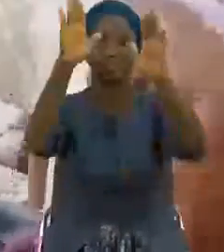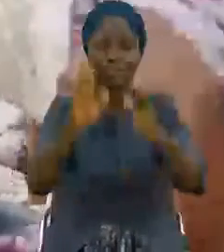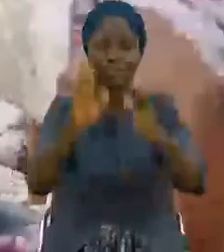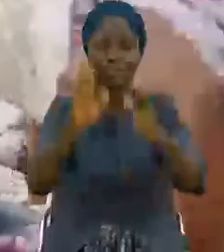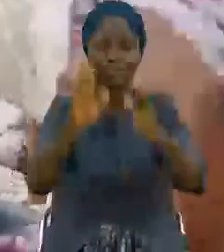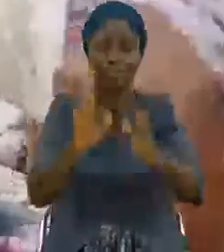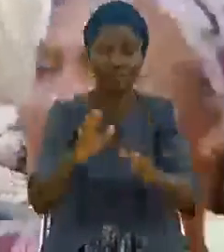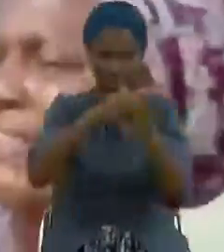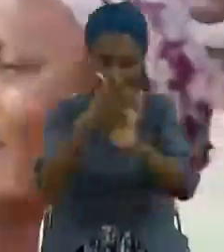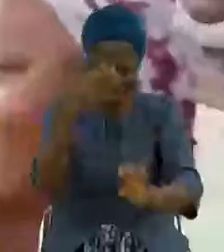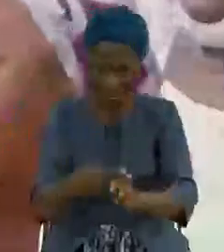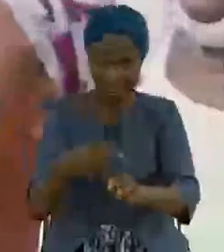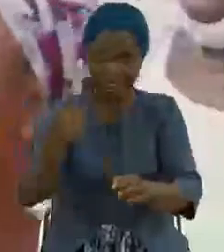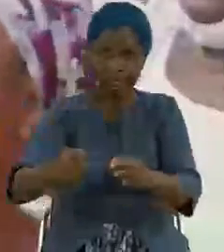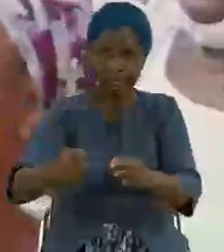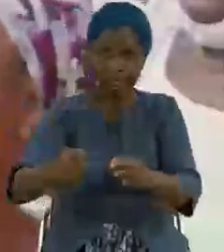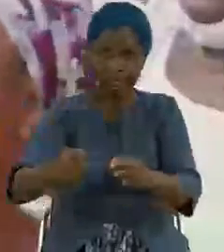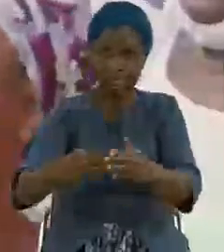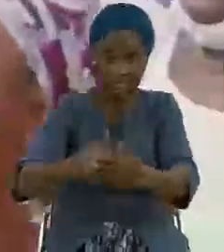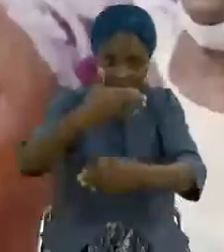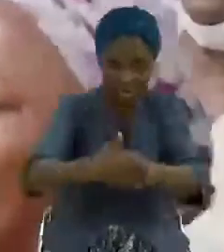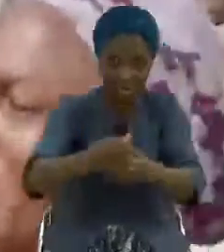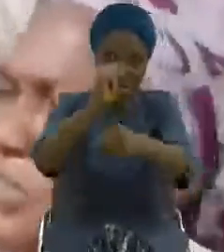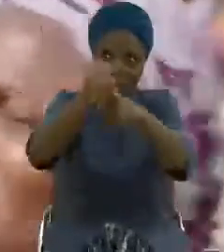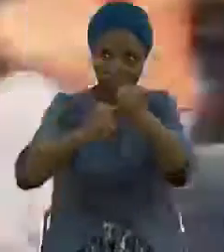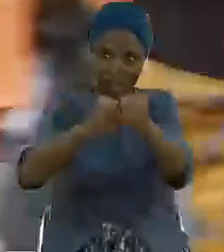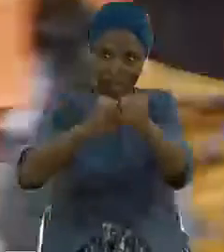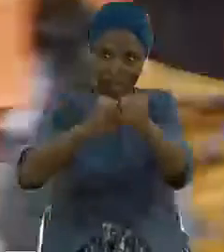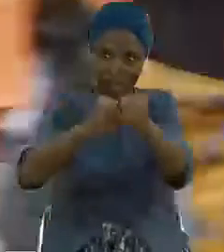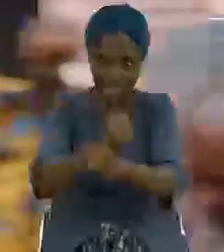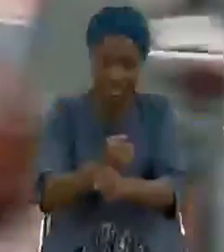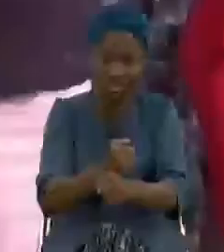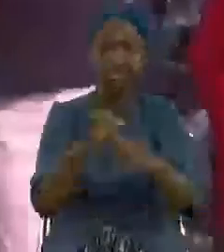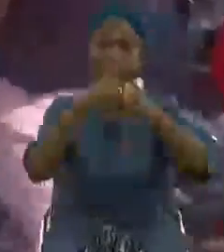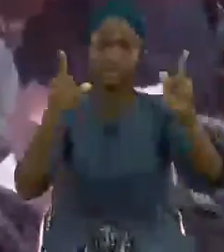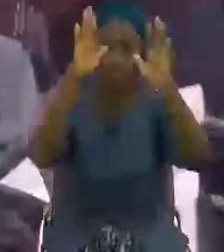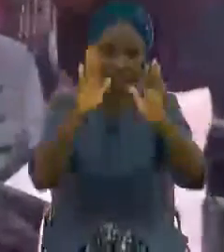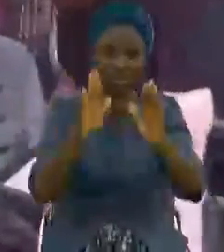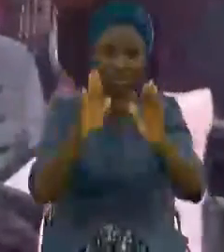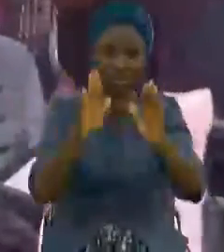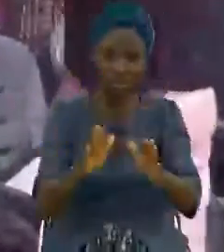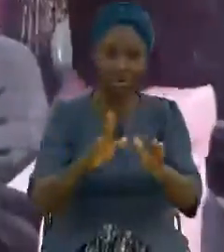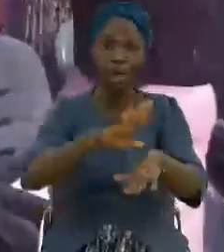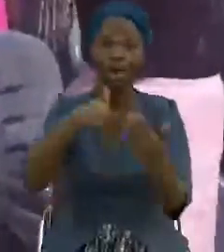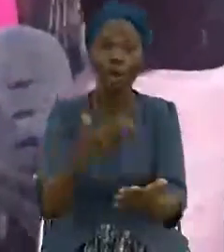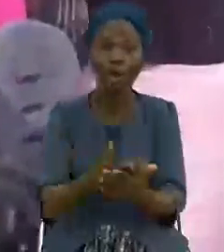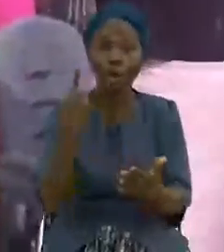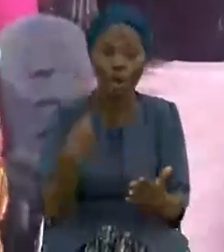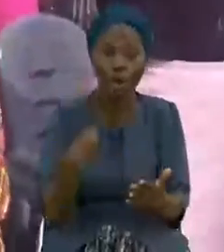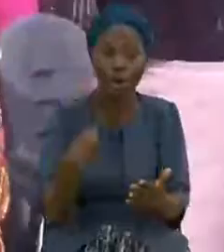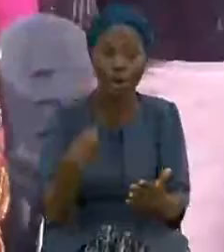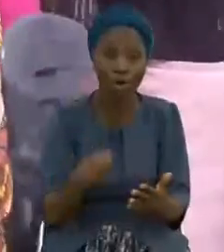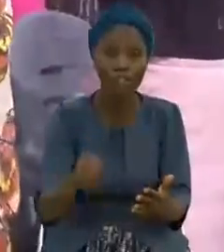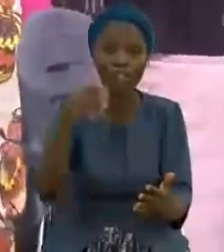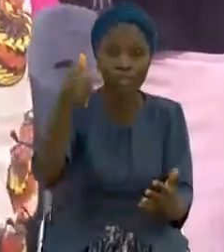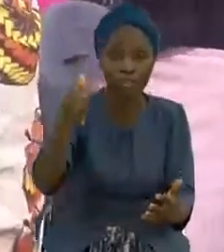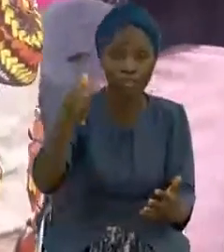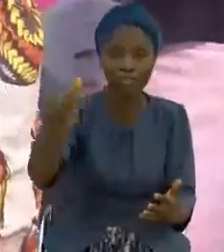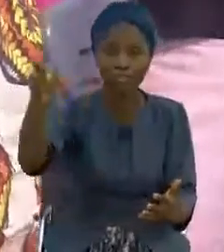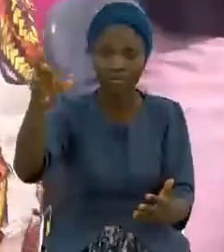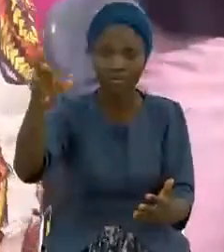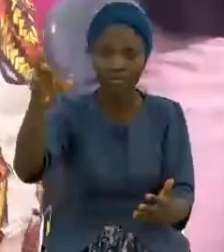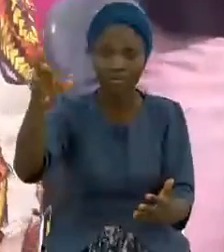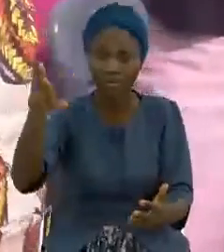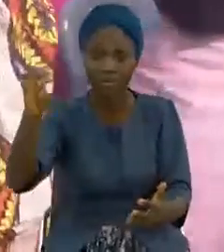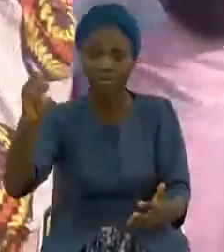miracle. All the arrears of miracles you had not got in the past, when you were